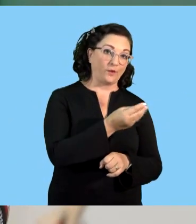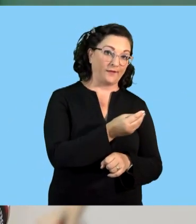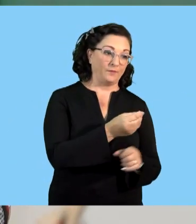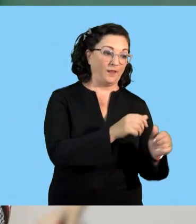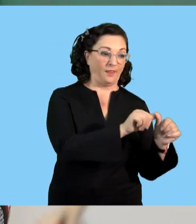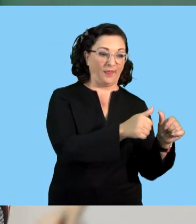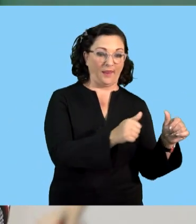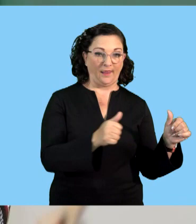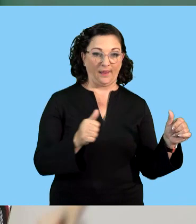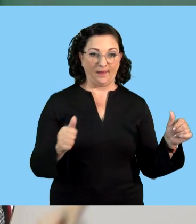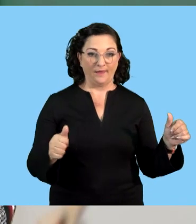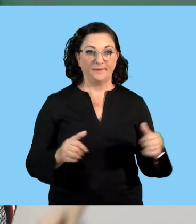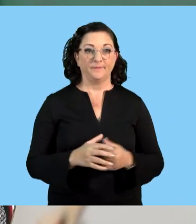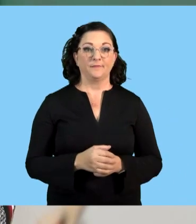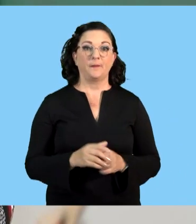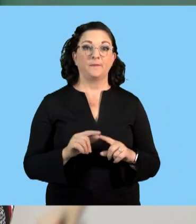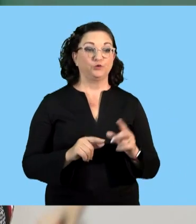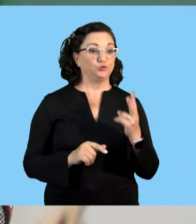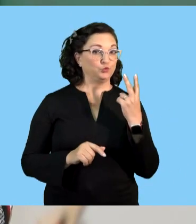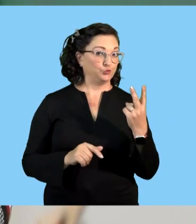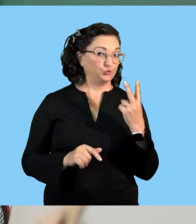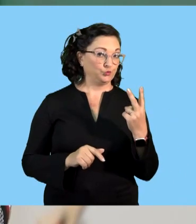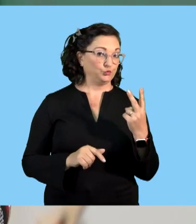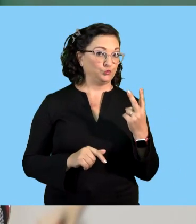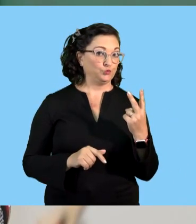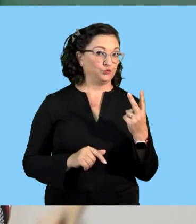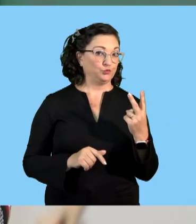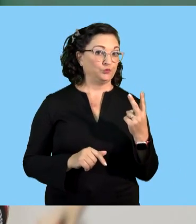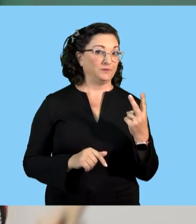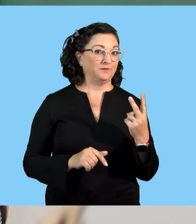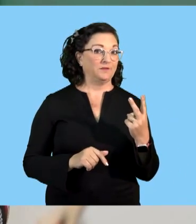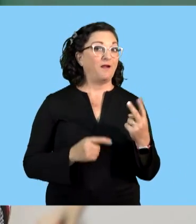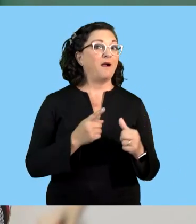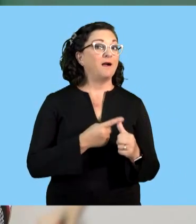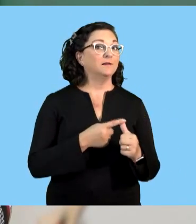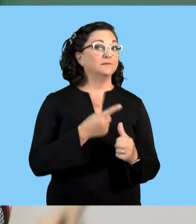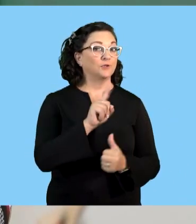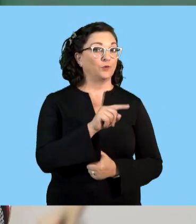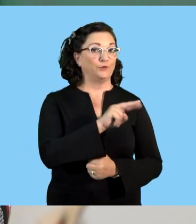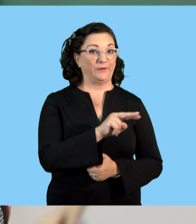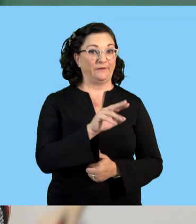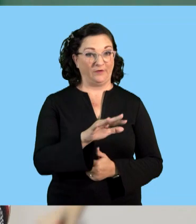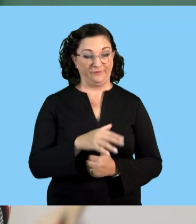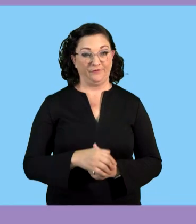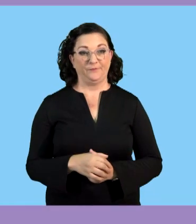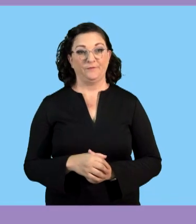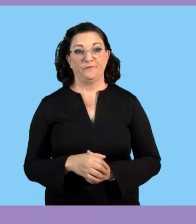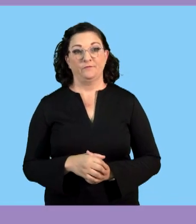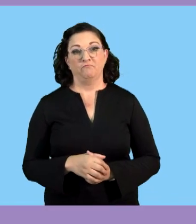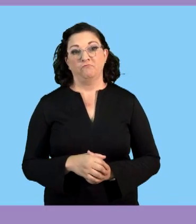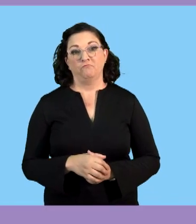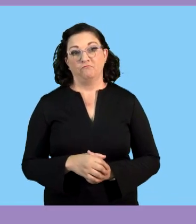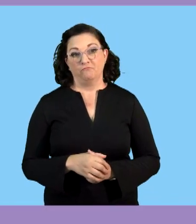numbers that come after each other on the number line. So the sum of 2 consecutive whole numbers is 25.